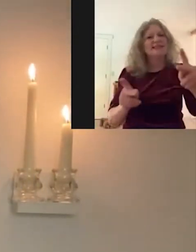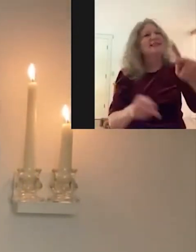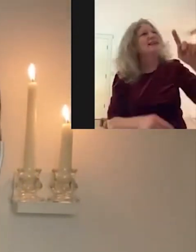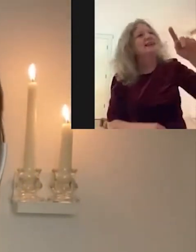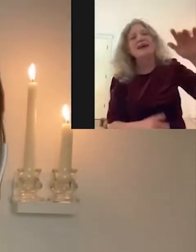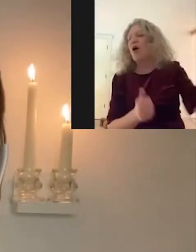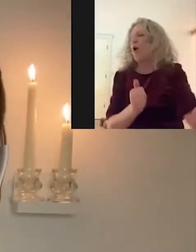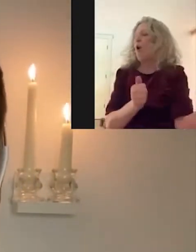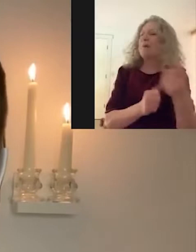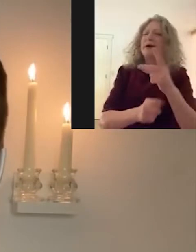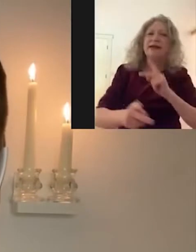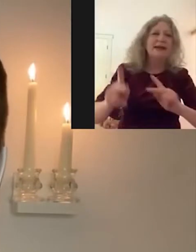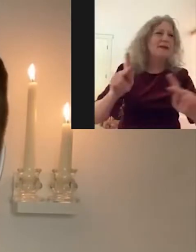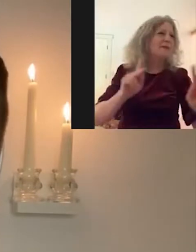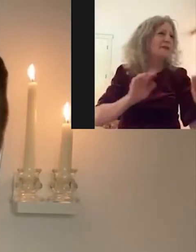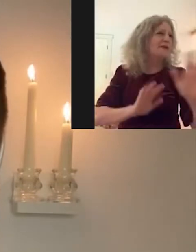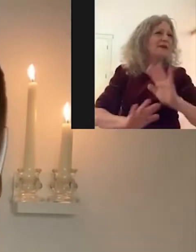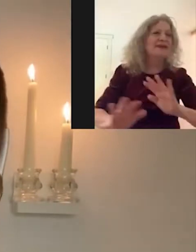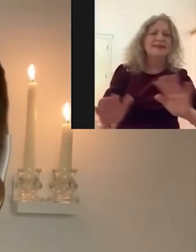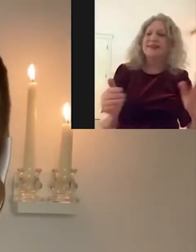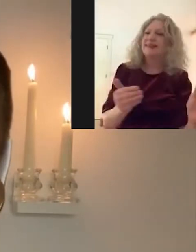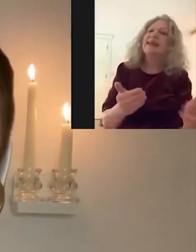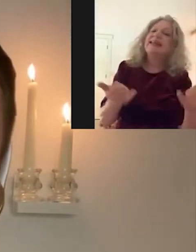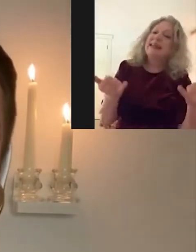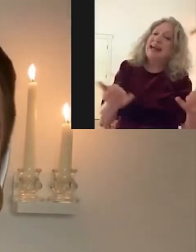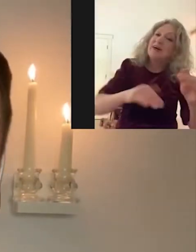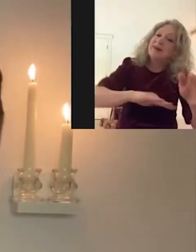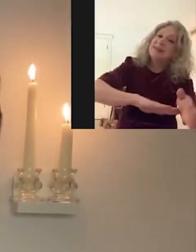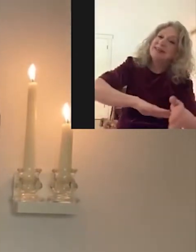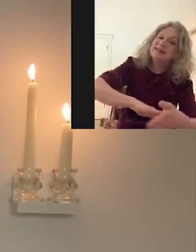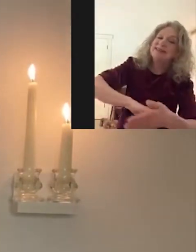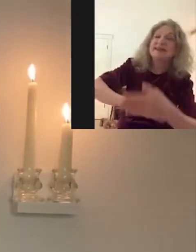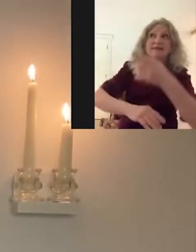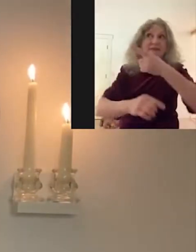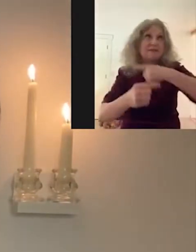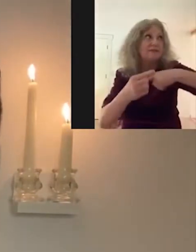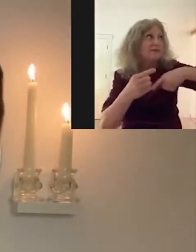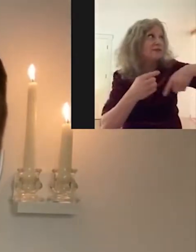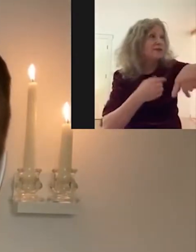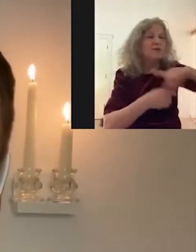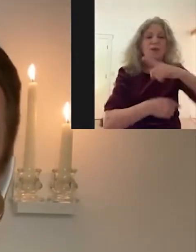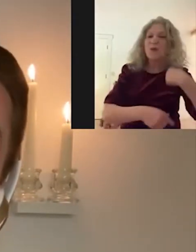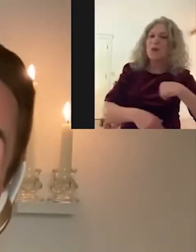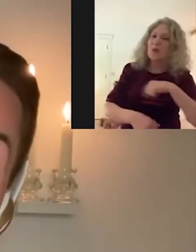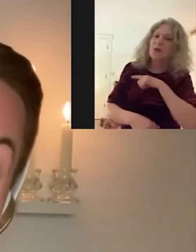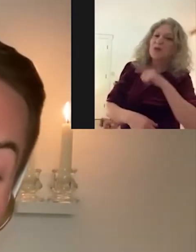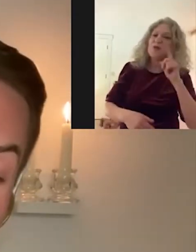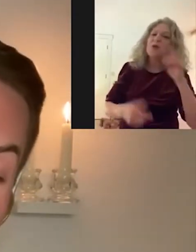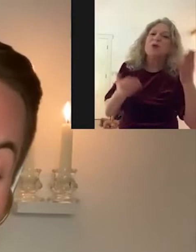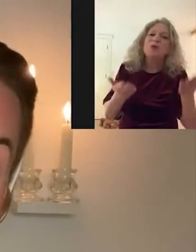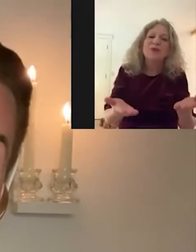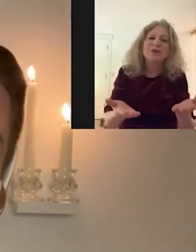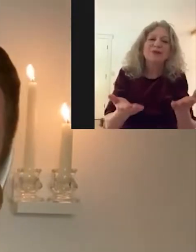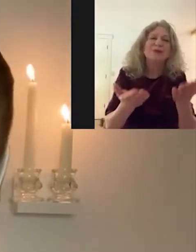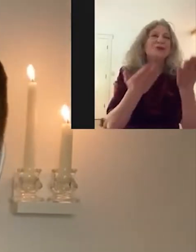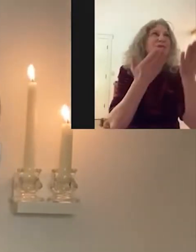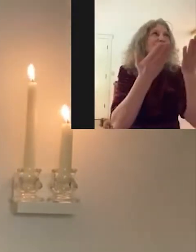Now as evening falls around us, we shall raise our songs to